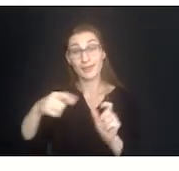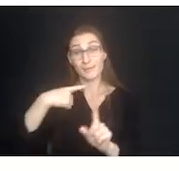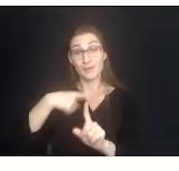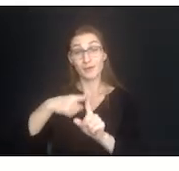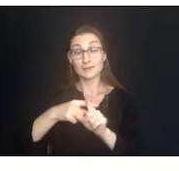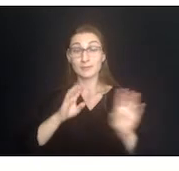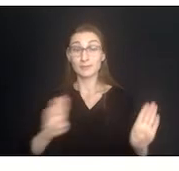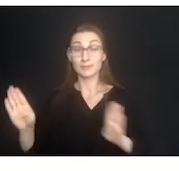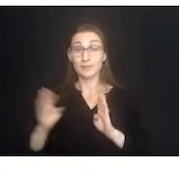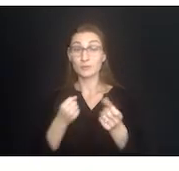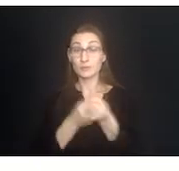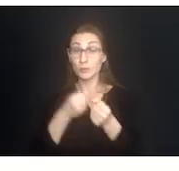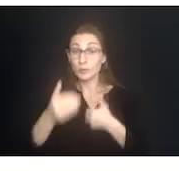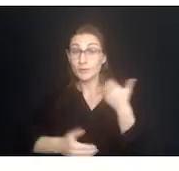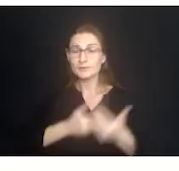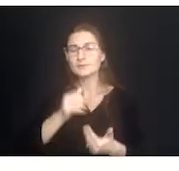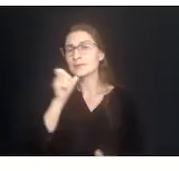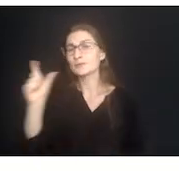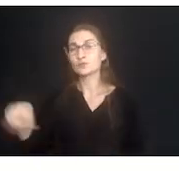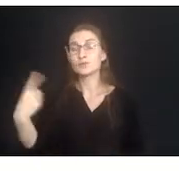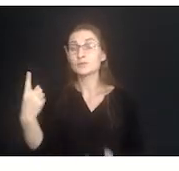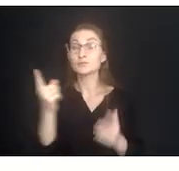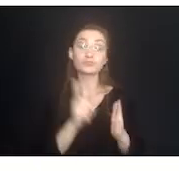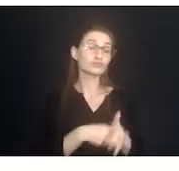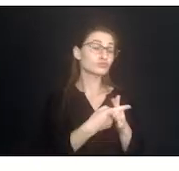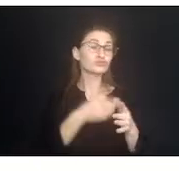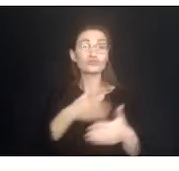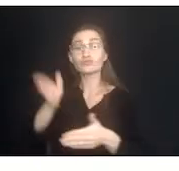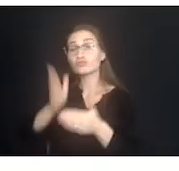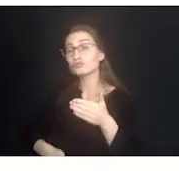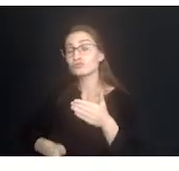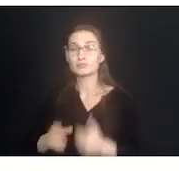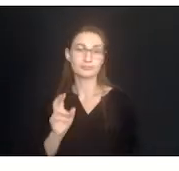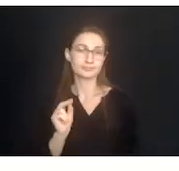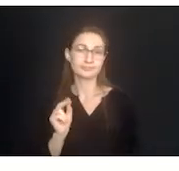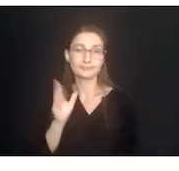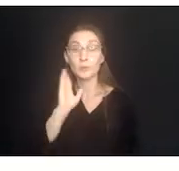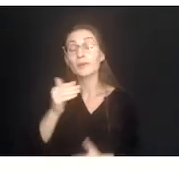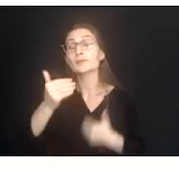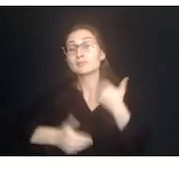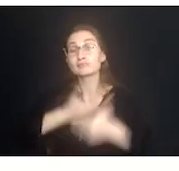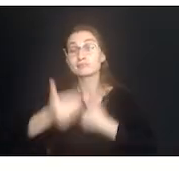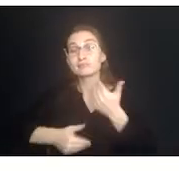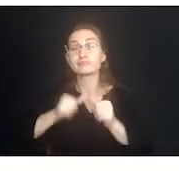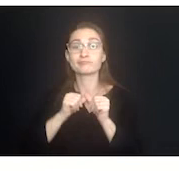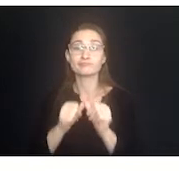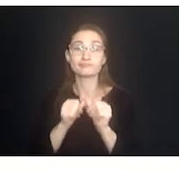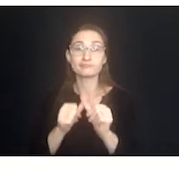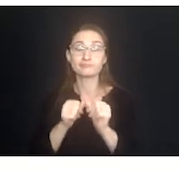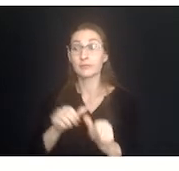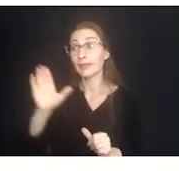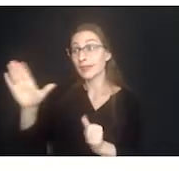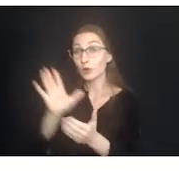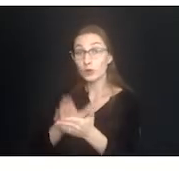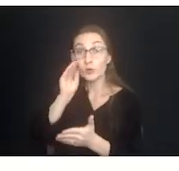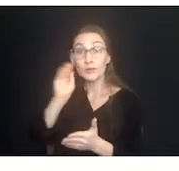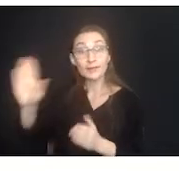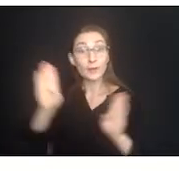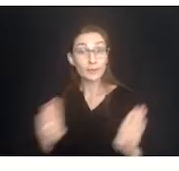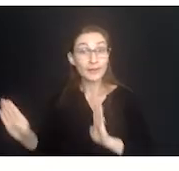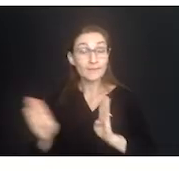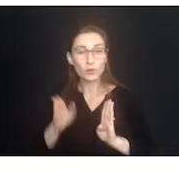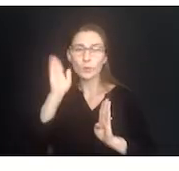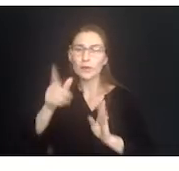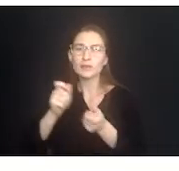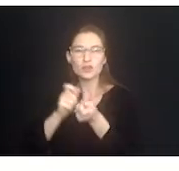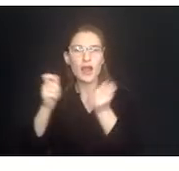And it's important to remember that the positive behavior support process isn't something that just begins and ends. It's ongoing because our